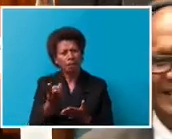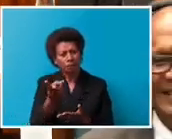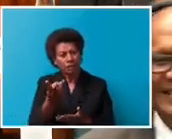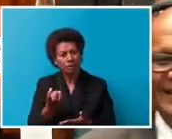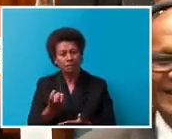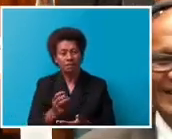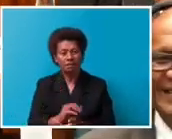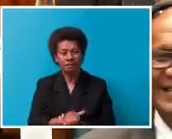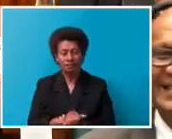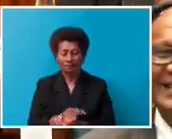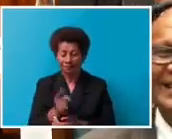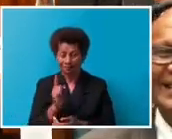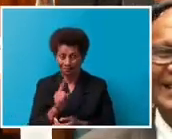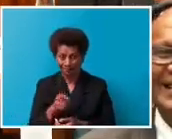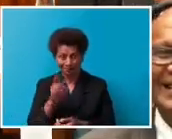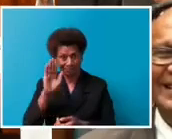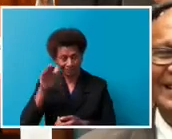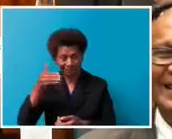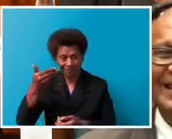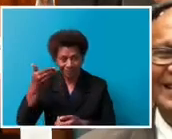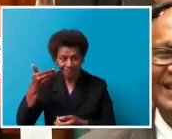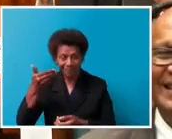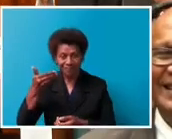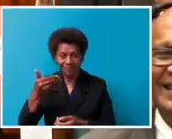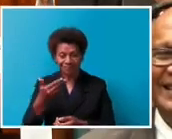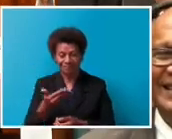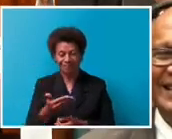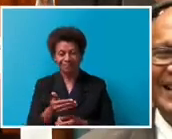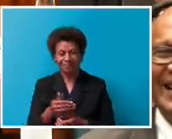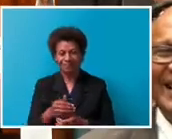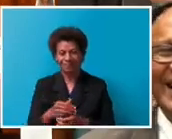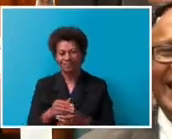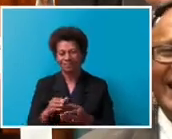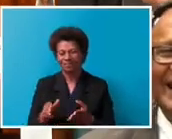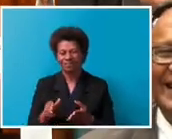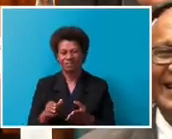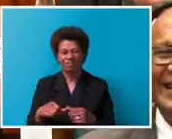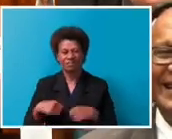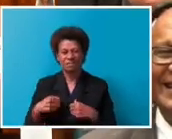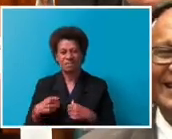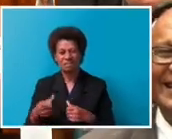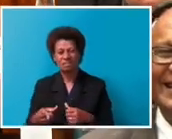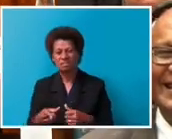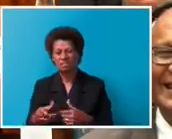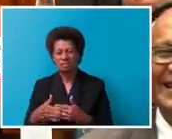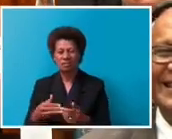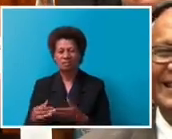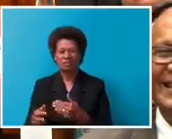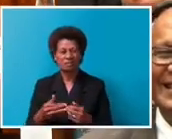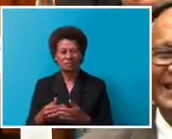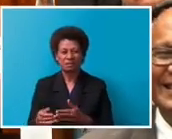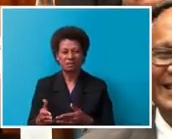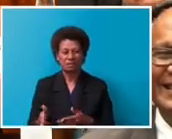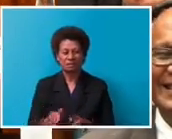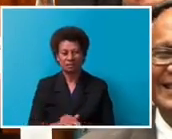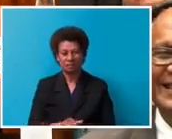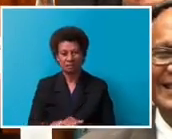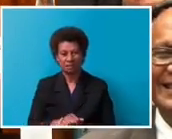This is the result of prudent fiscal management. Result of prudent fiscal